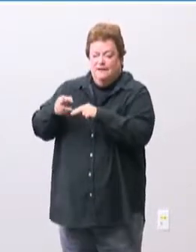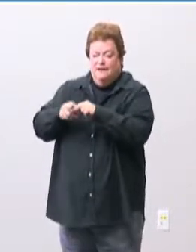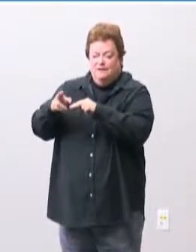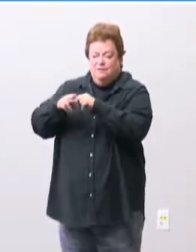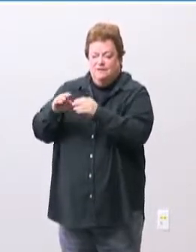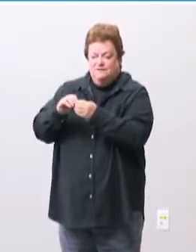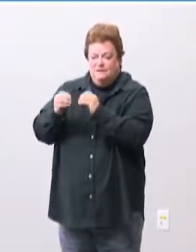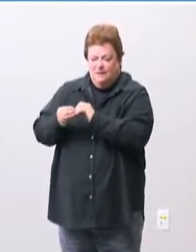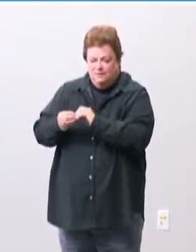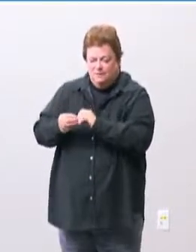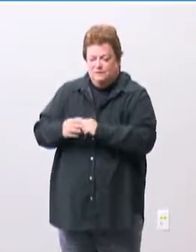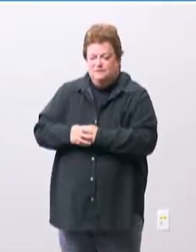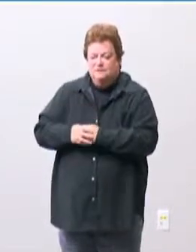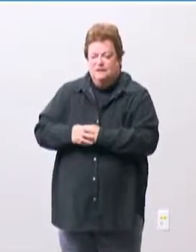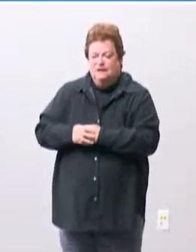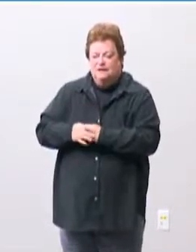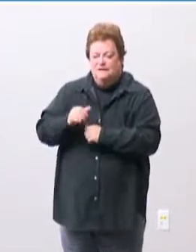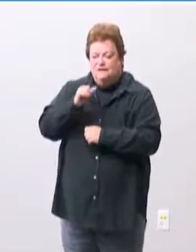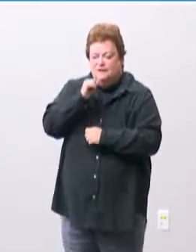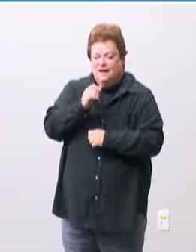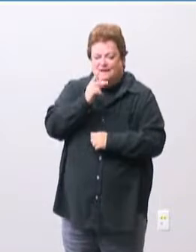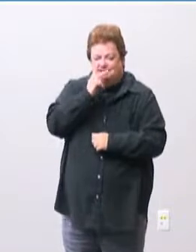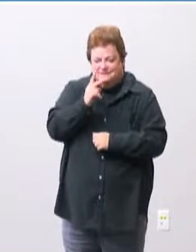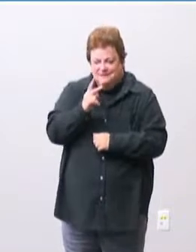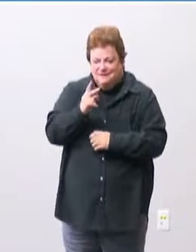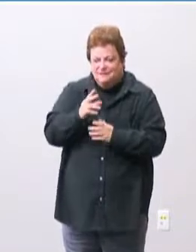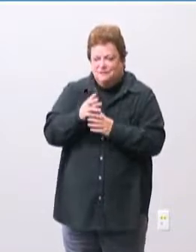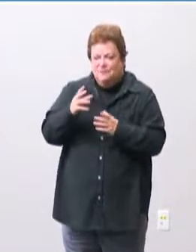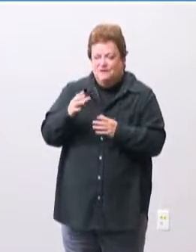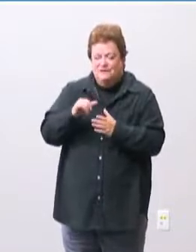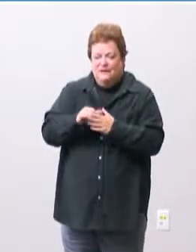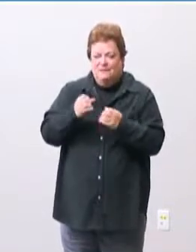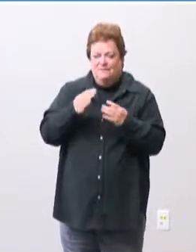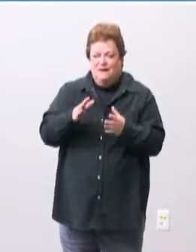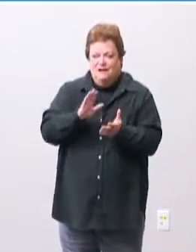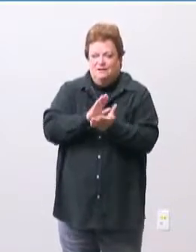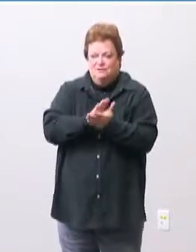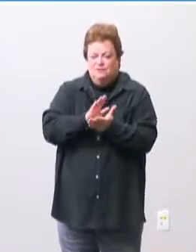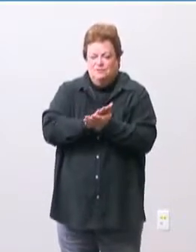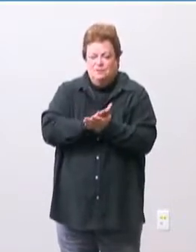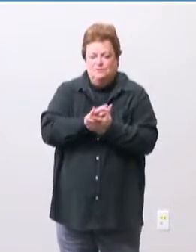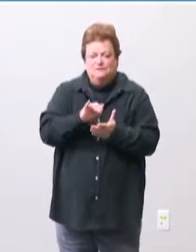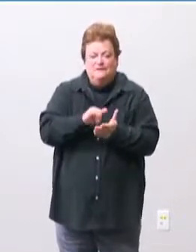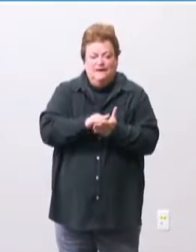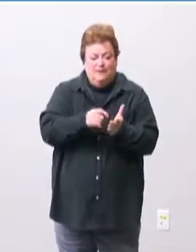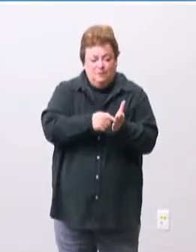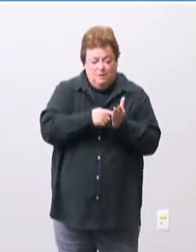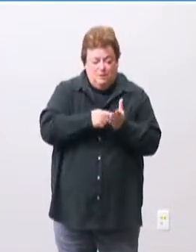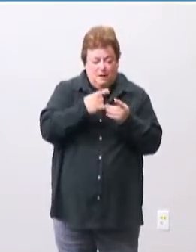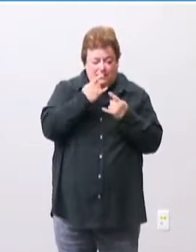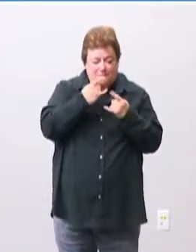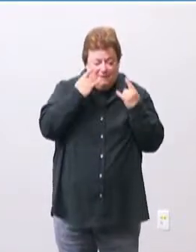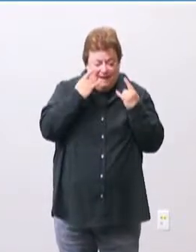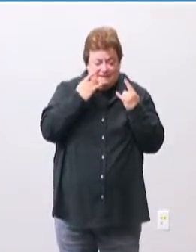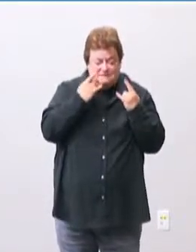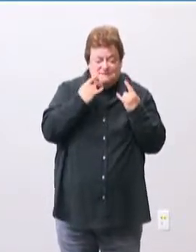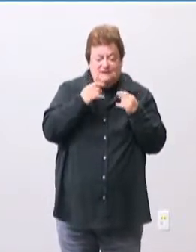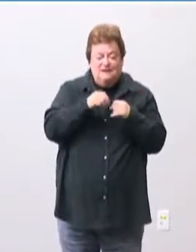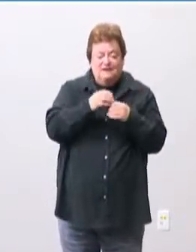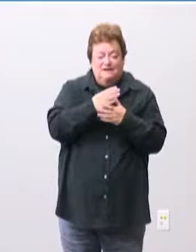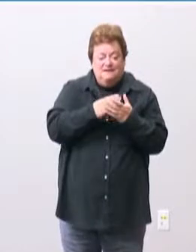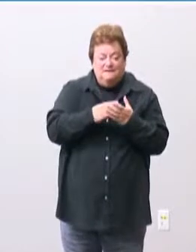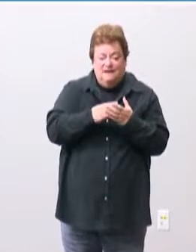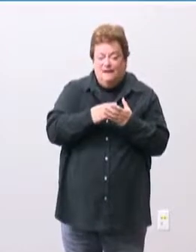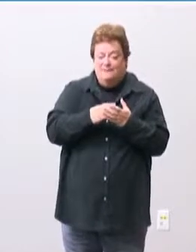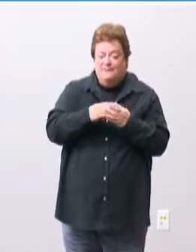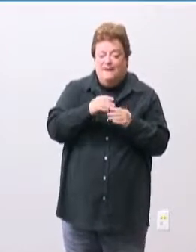Where they don't see them so much, there's many schools that have mask mandates in place in some areas and